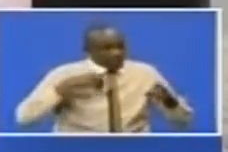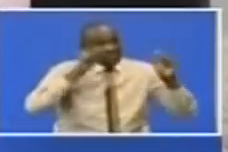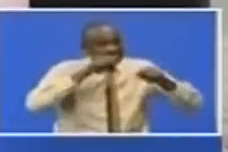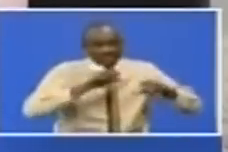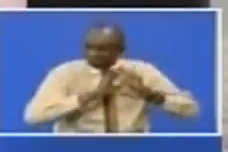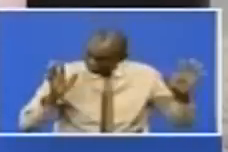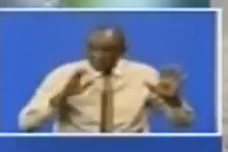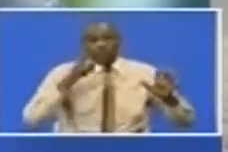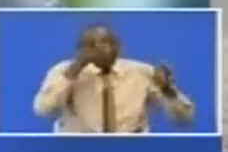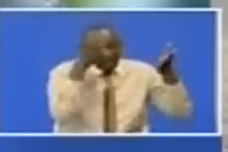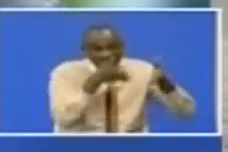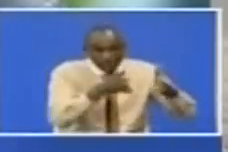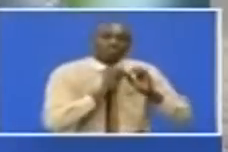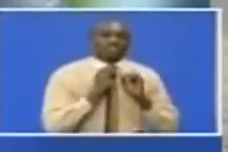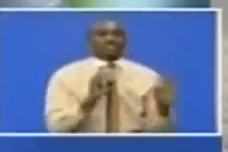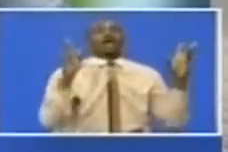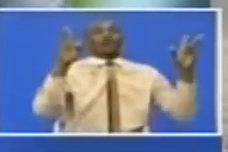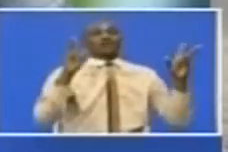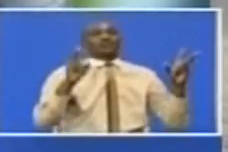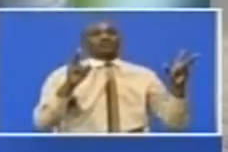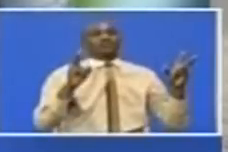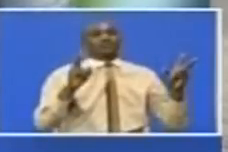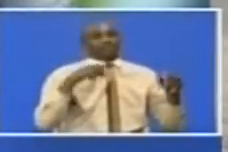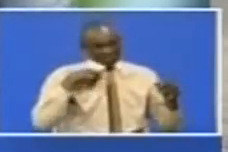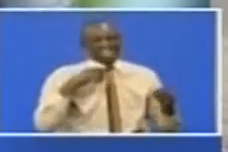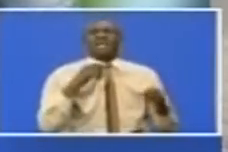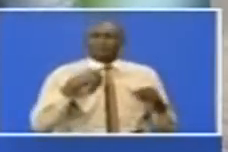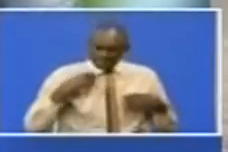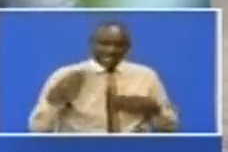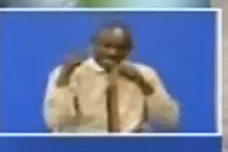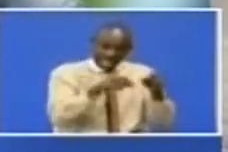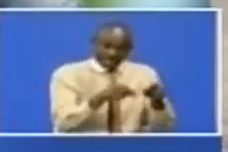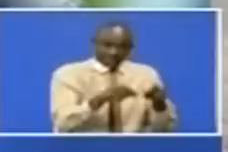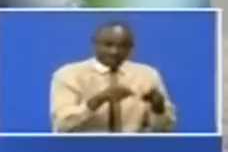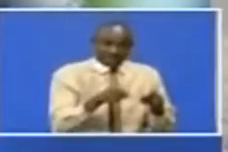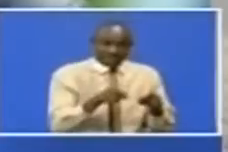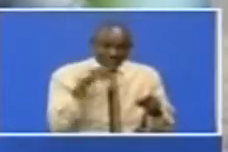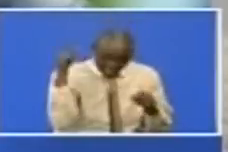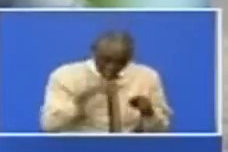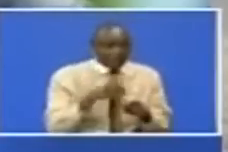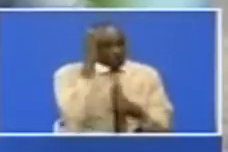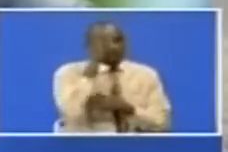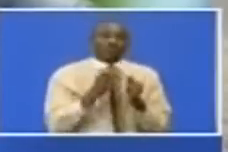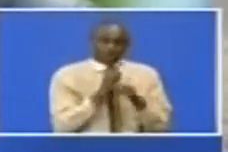for availability. So I just availed myself to be used by God. I feel like we're already preaching up in here.